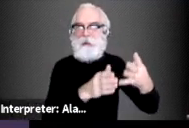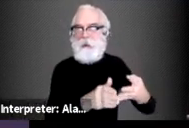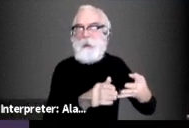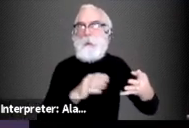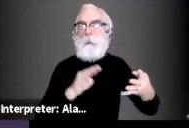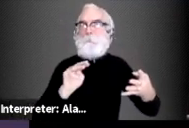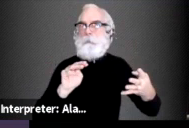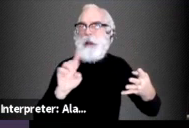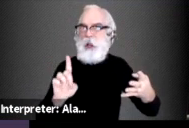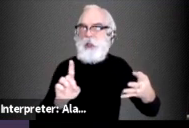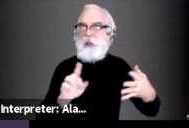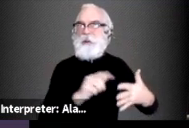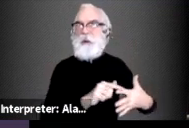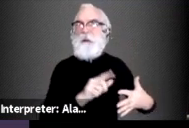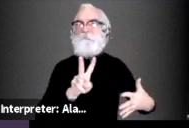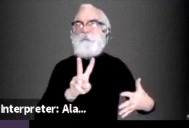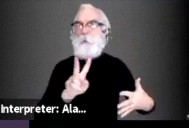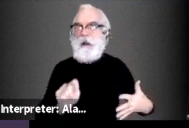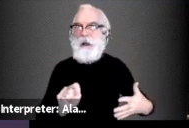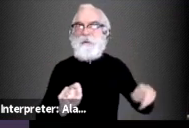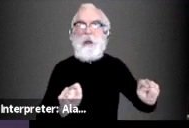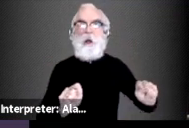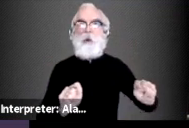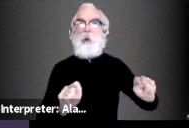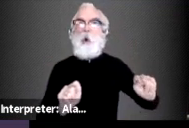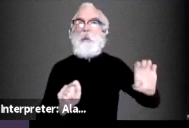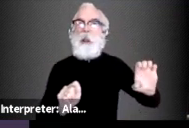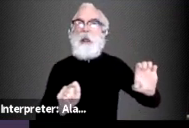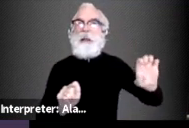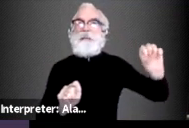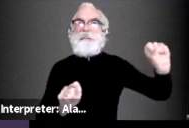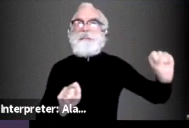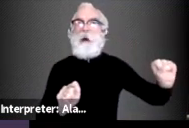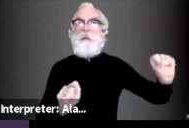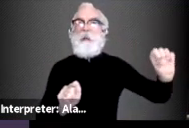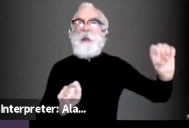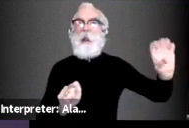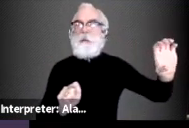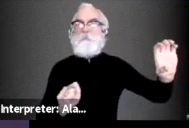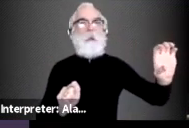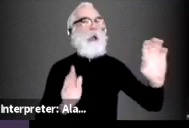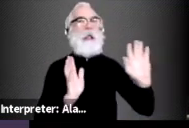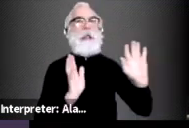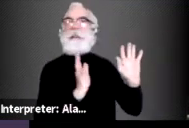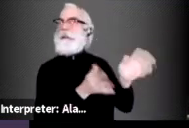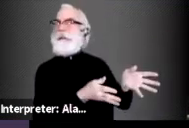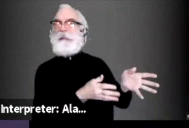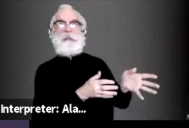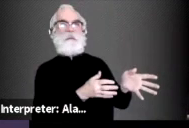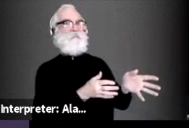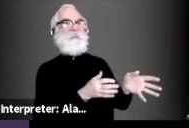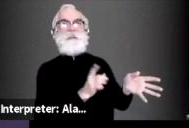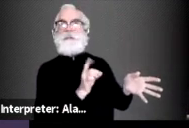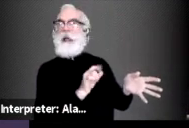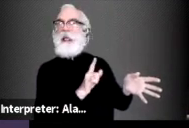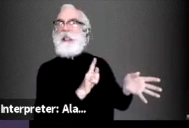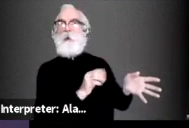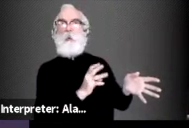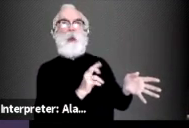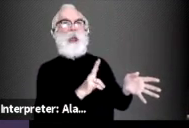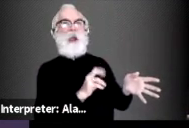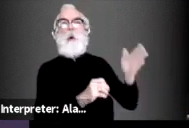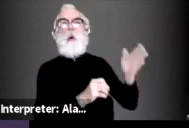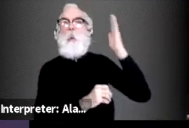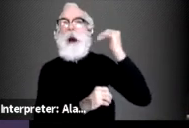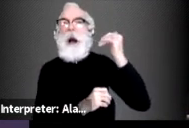Maryland, Vermont, North and South Carolina. He left out Delaware, which was then part of Pennsylvania,